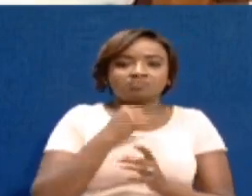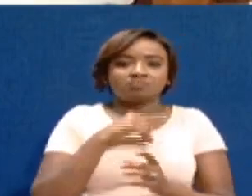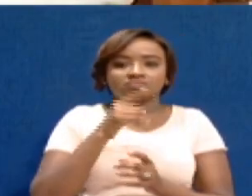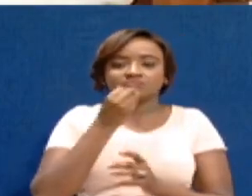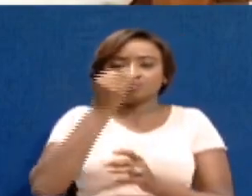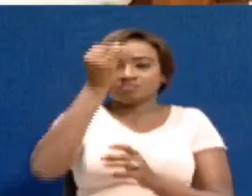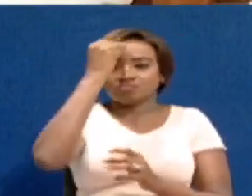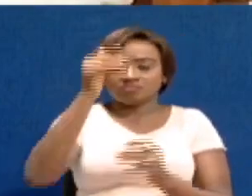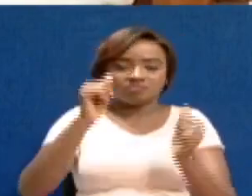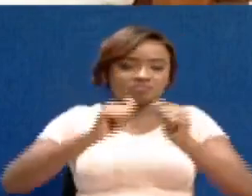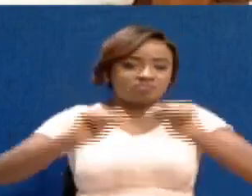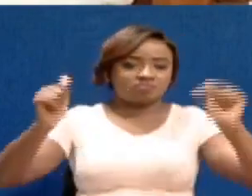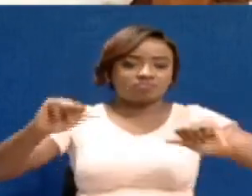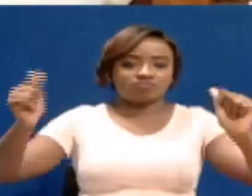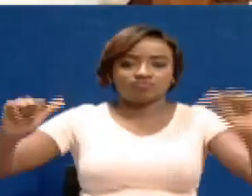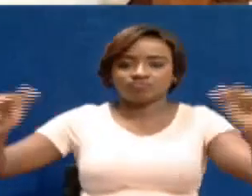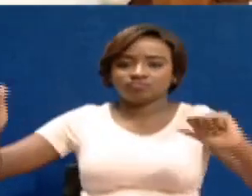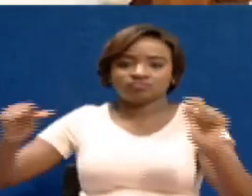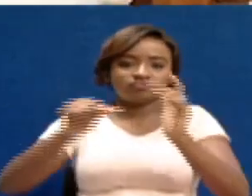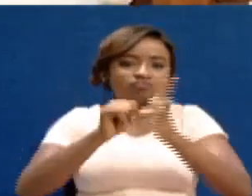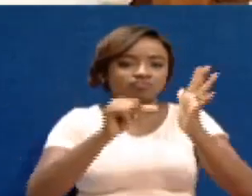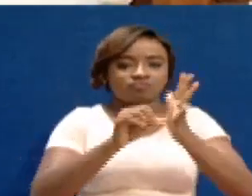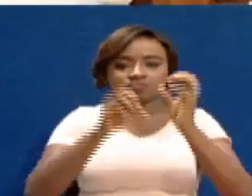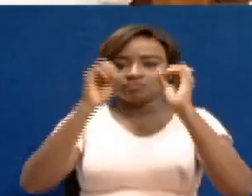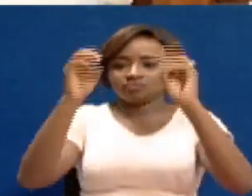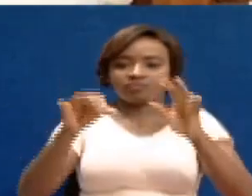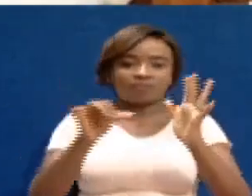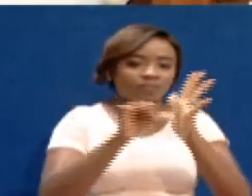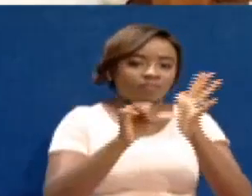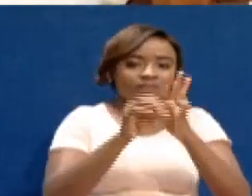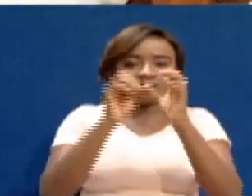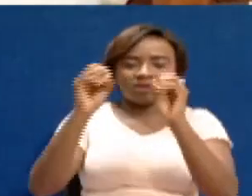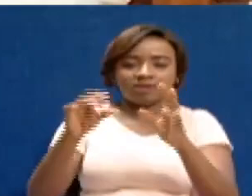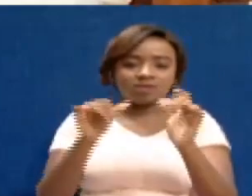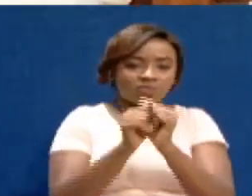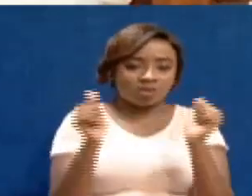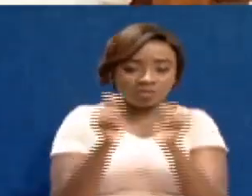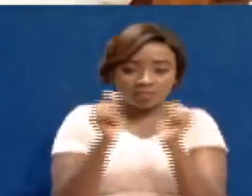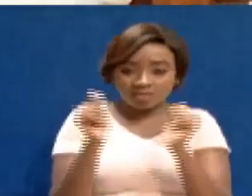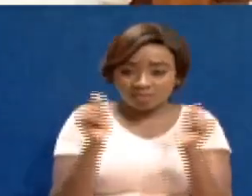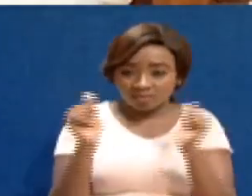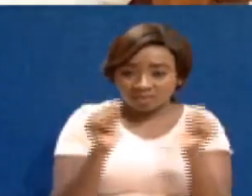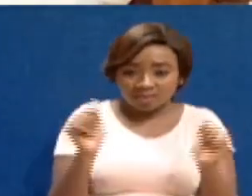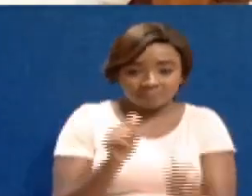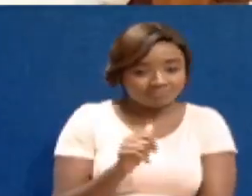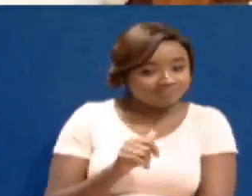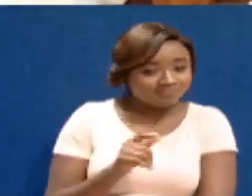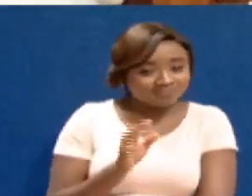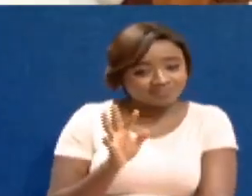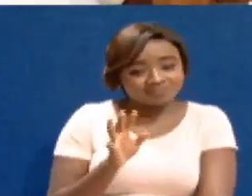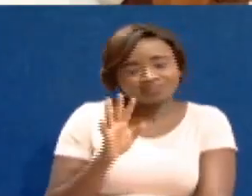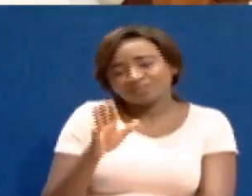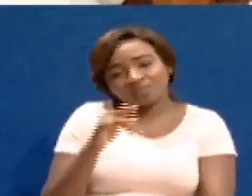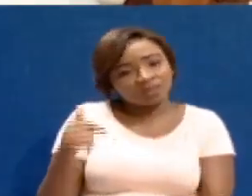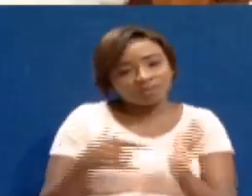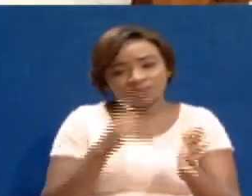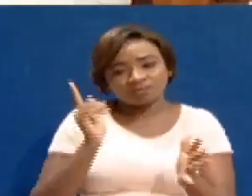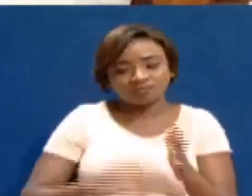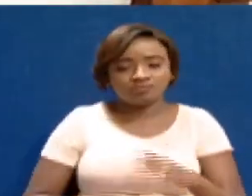country, we can decide to go the way of the UK, which